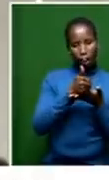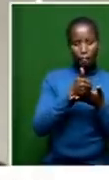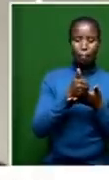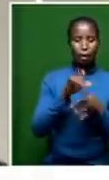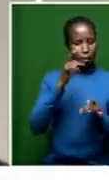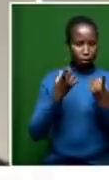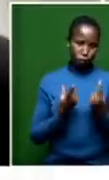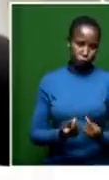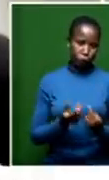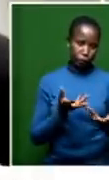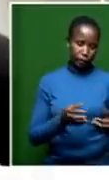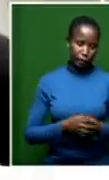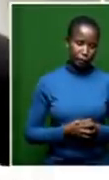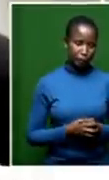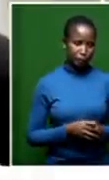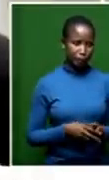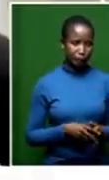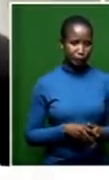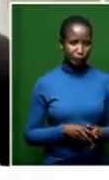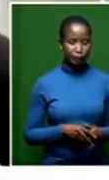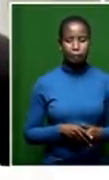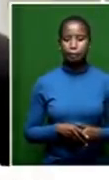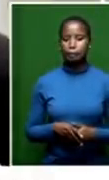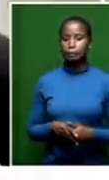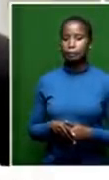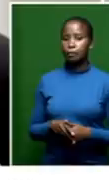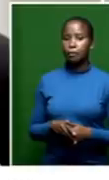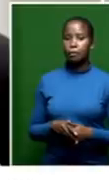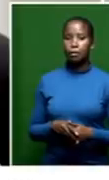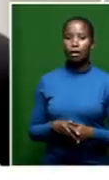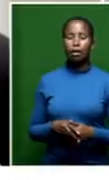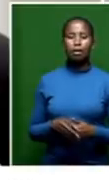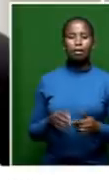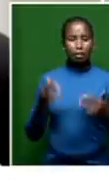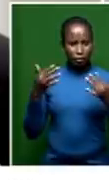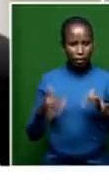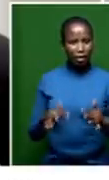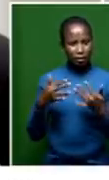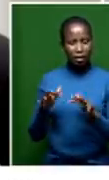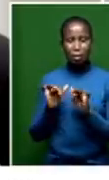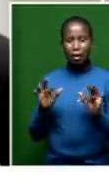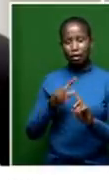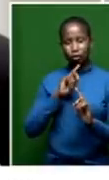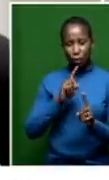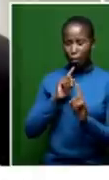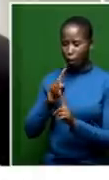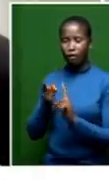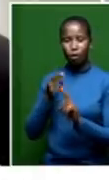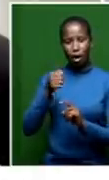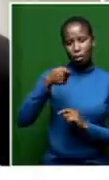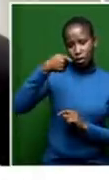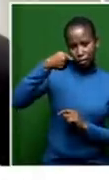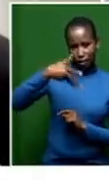anticipated. So there are many respondents cited, including the Speaker and